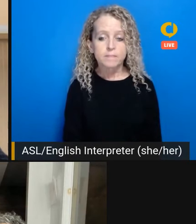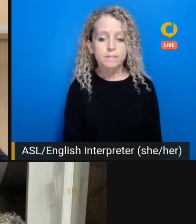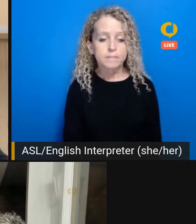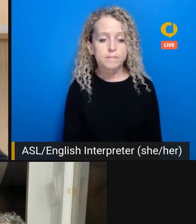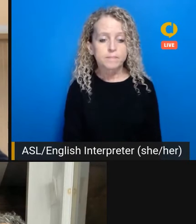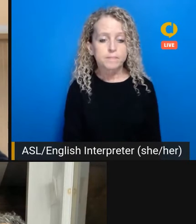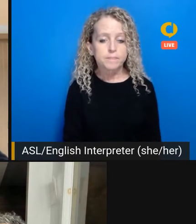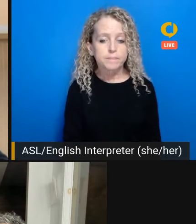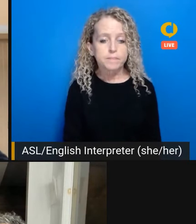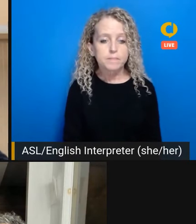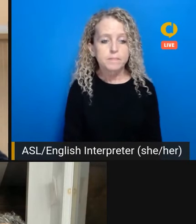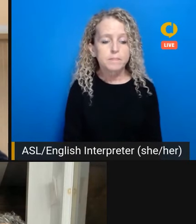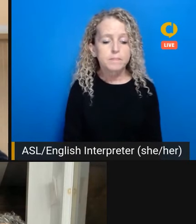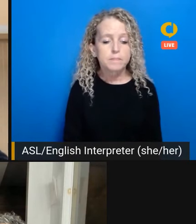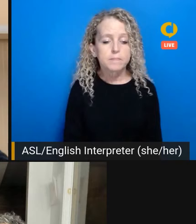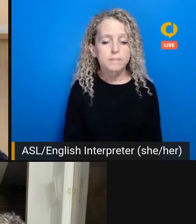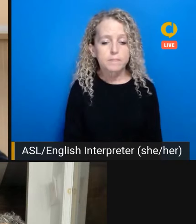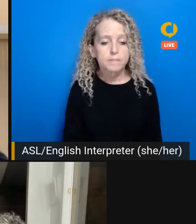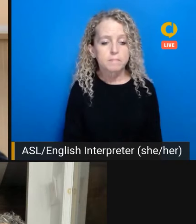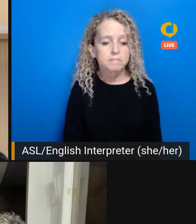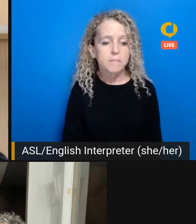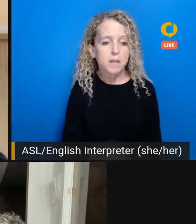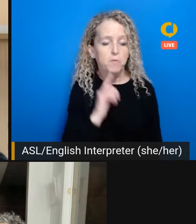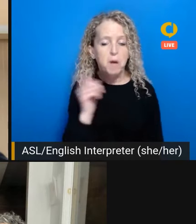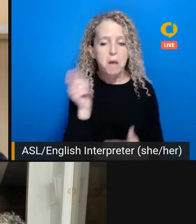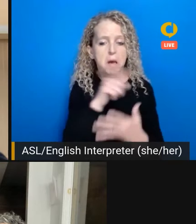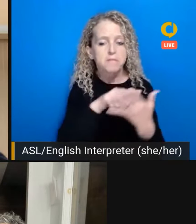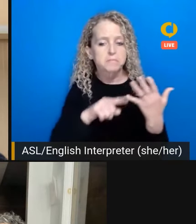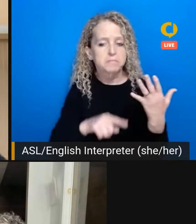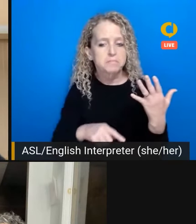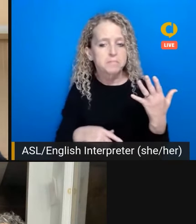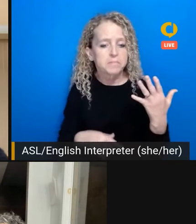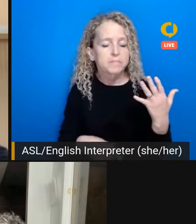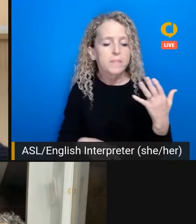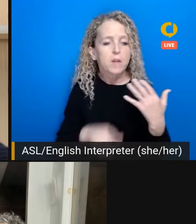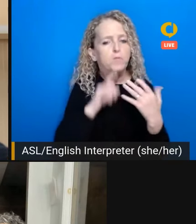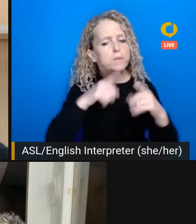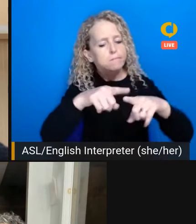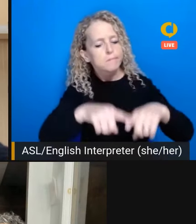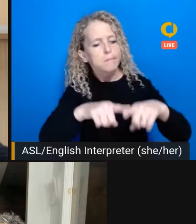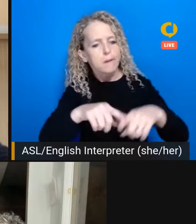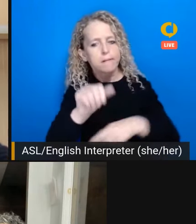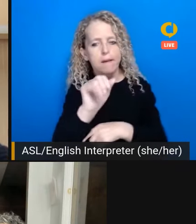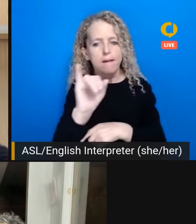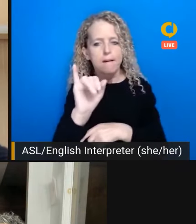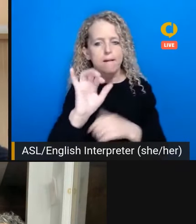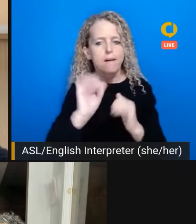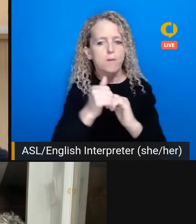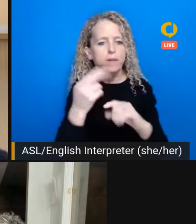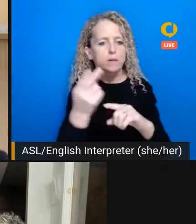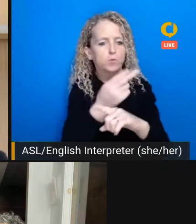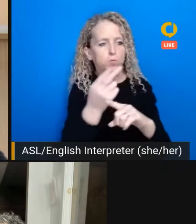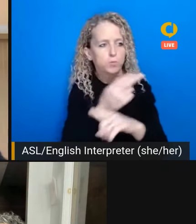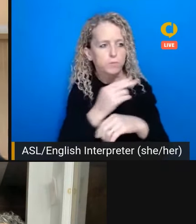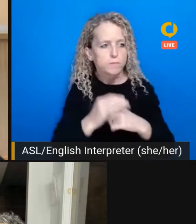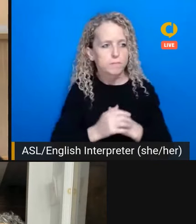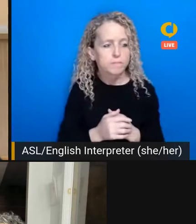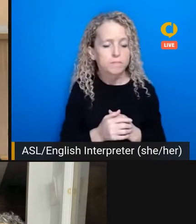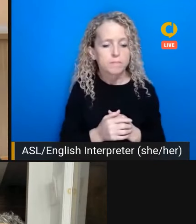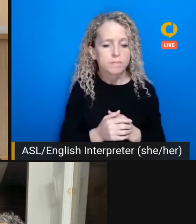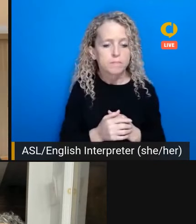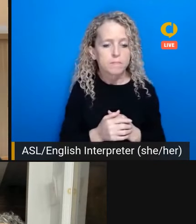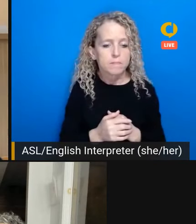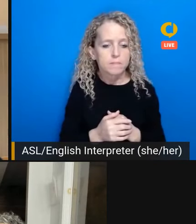things here, right? And it depends on the way that the AI is used. But certainly AI is shifting